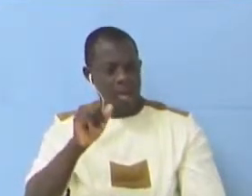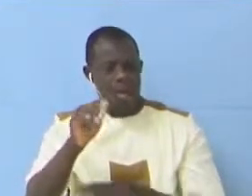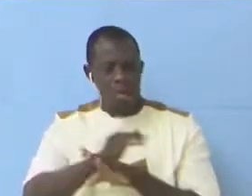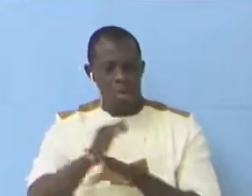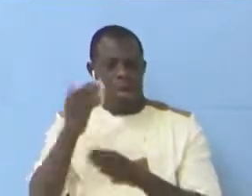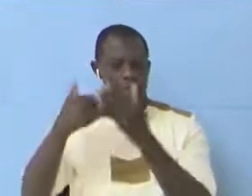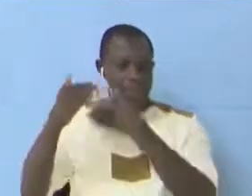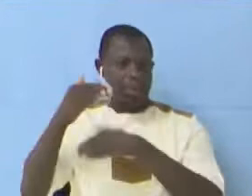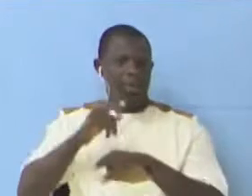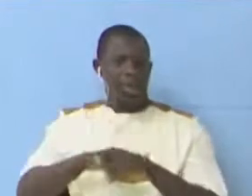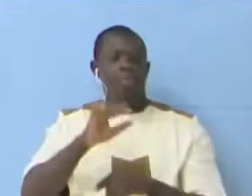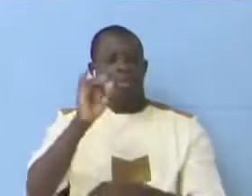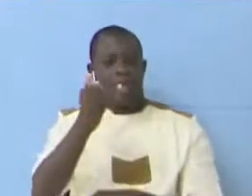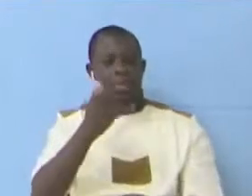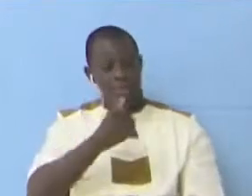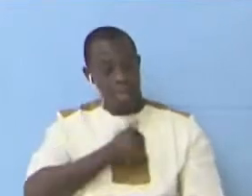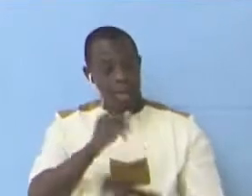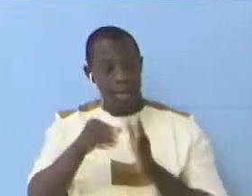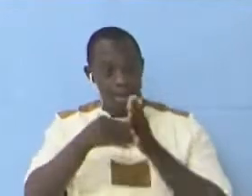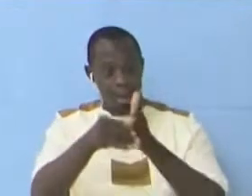My Director General was Daba Marena.